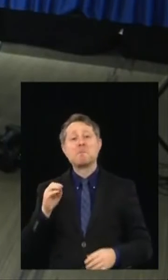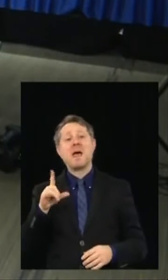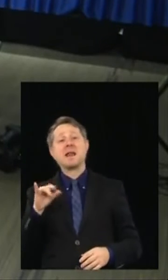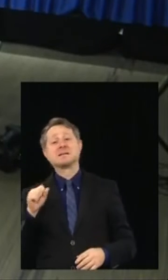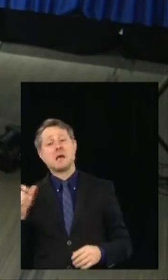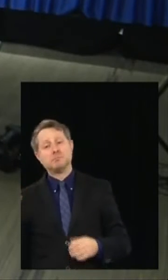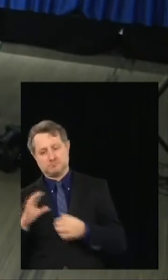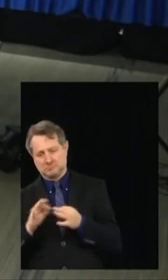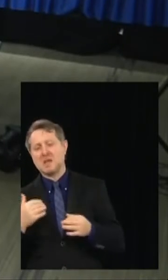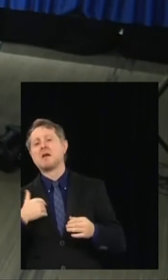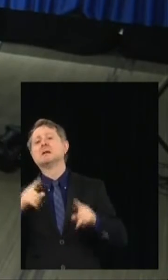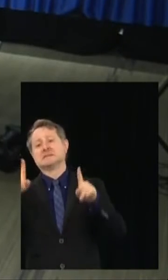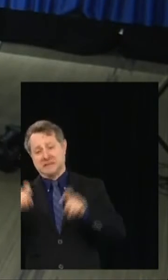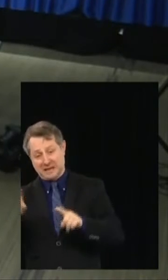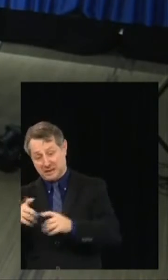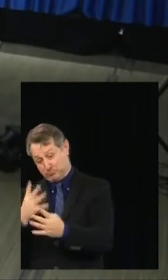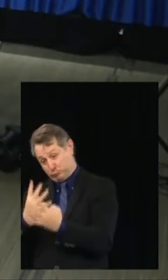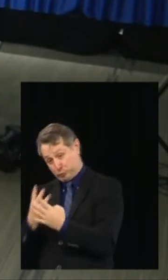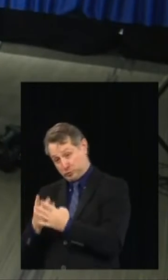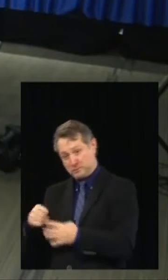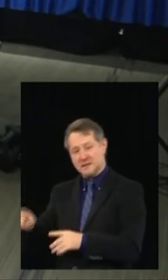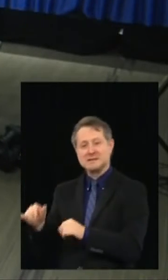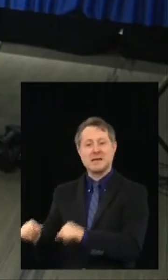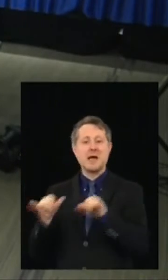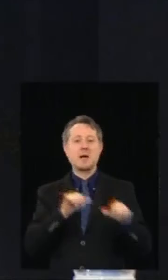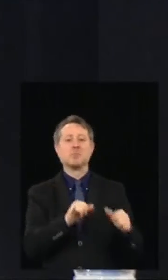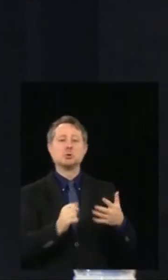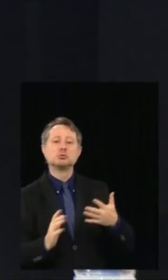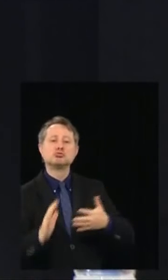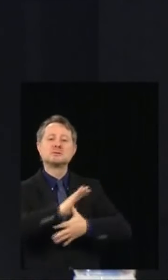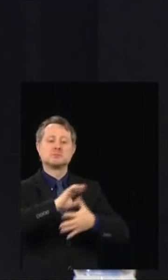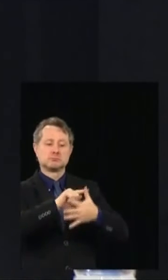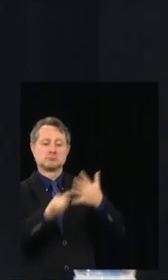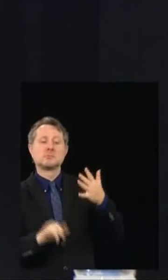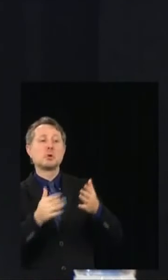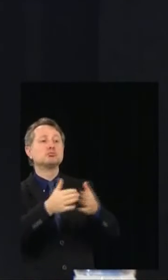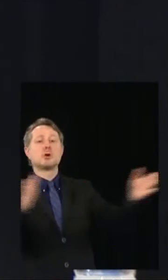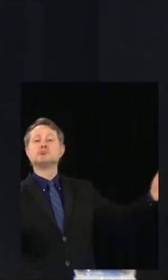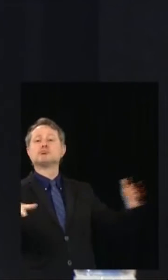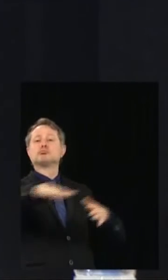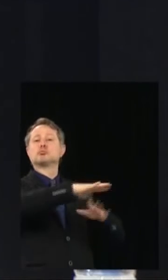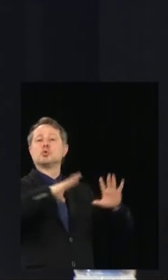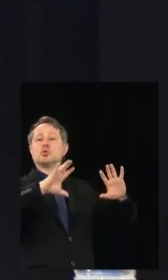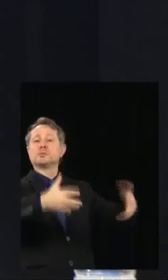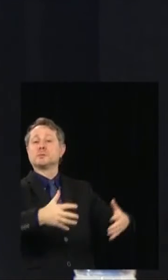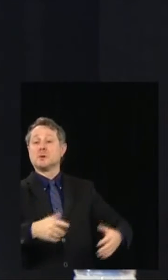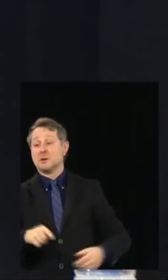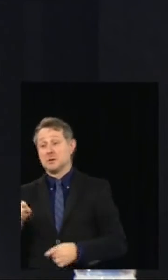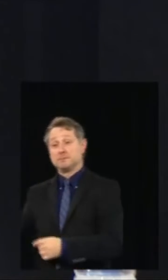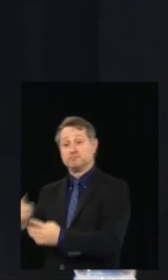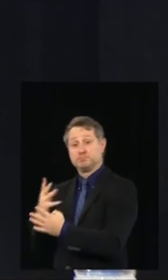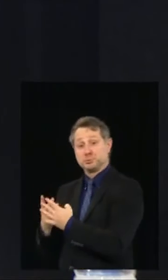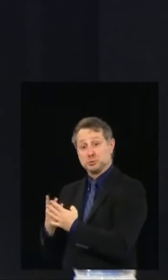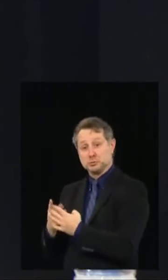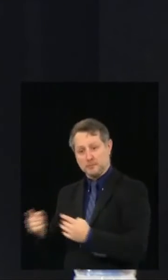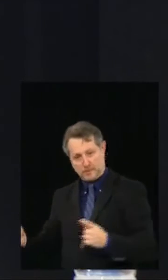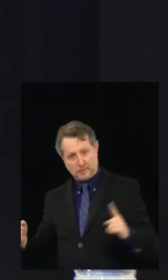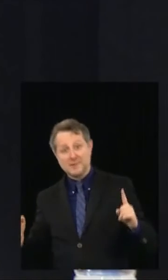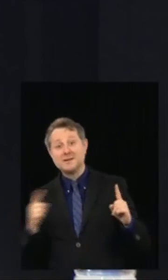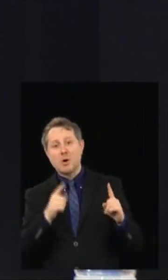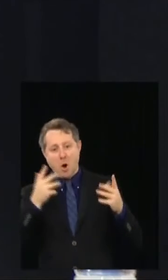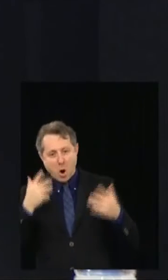the same under the same criteria that we're testing the general population. So people who have been in direct contact with people who are COVID positive or people who